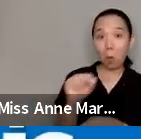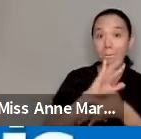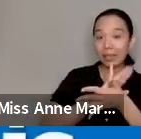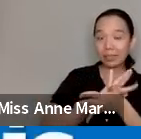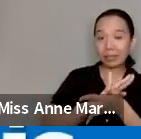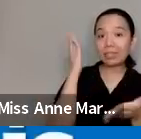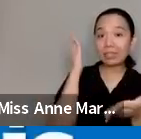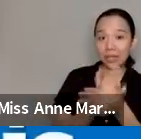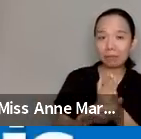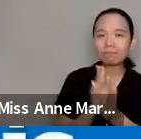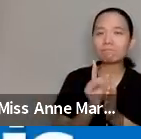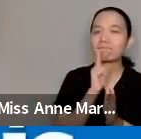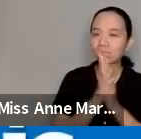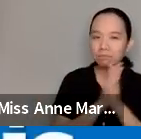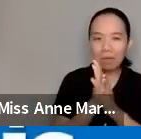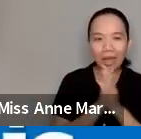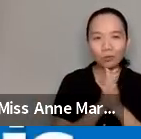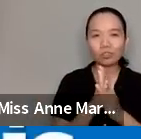passionate teacher.